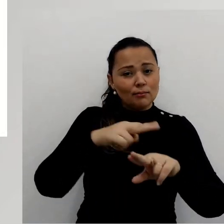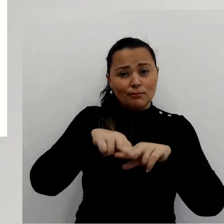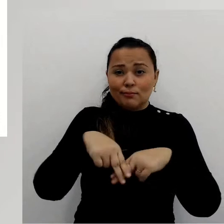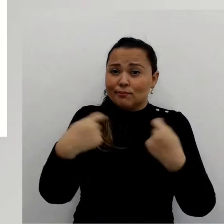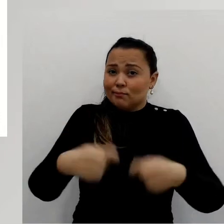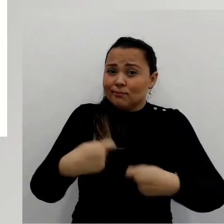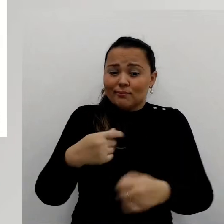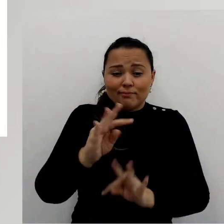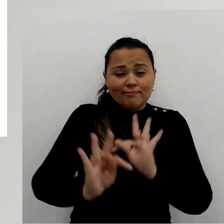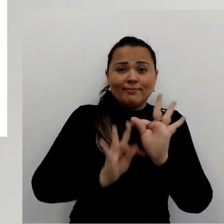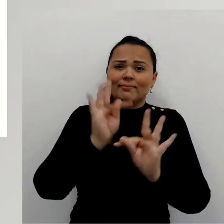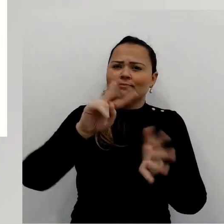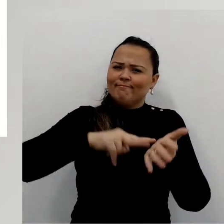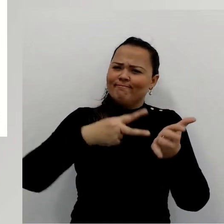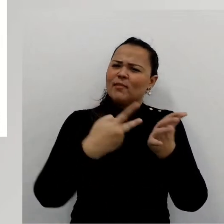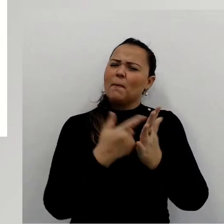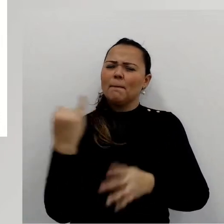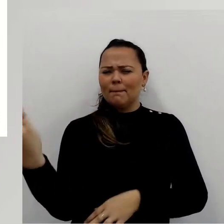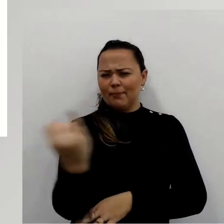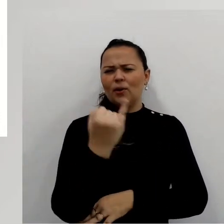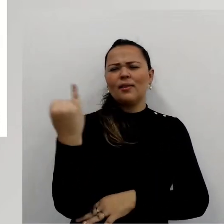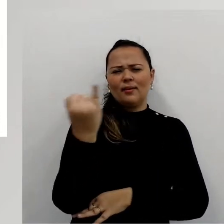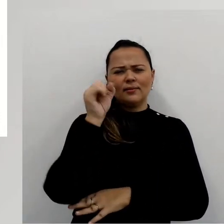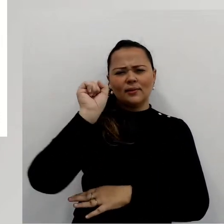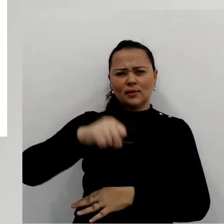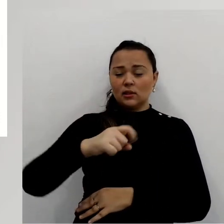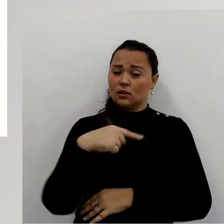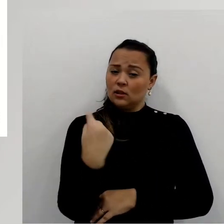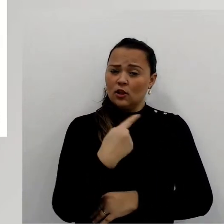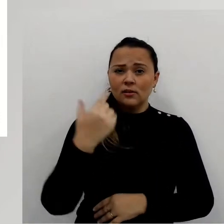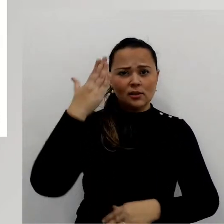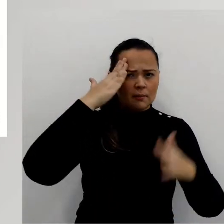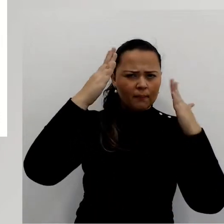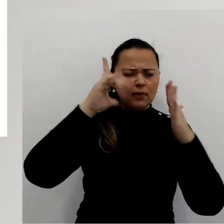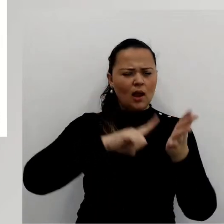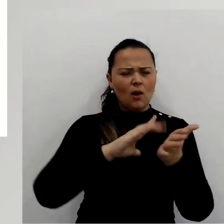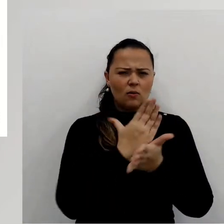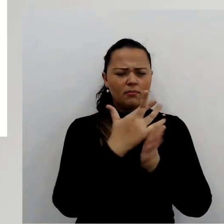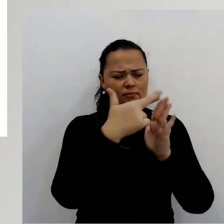knew that they would require some level of standardization to make it happen.